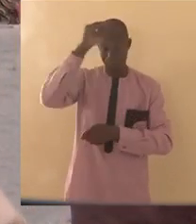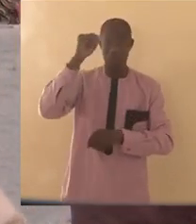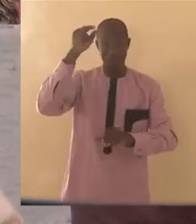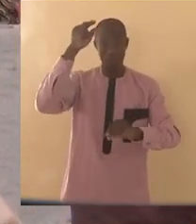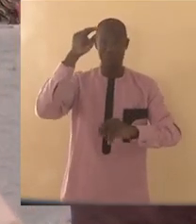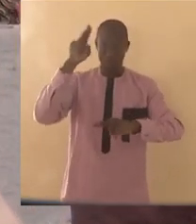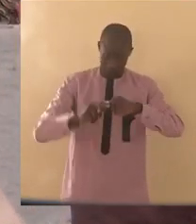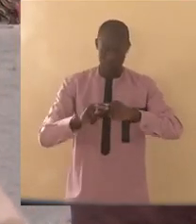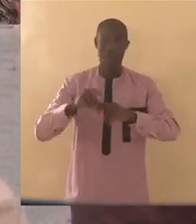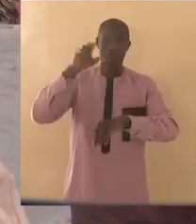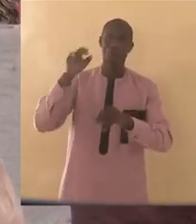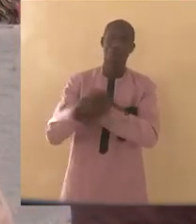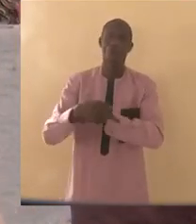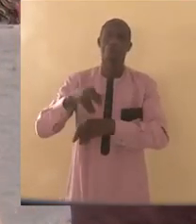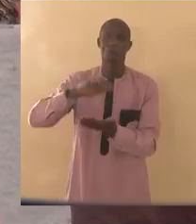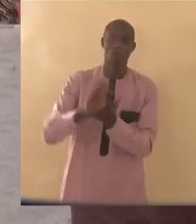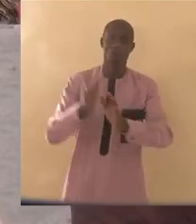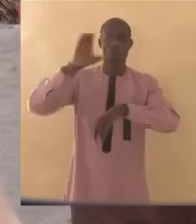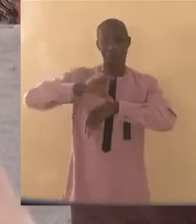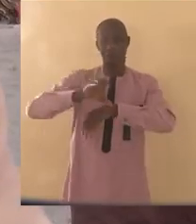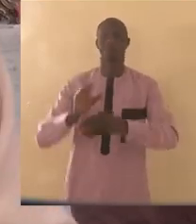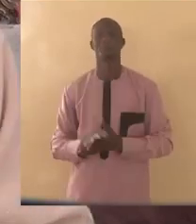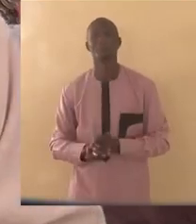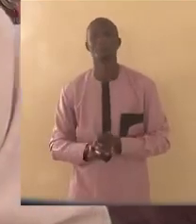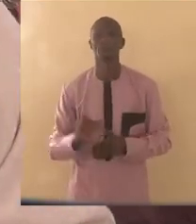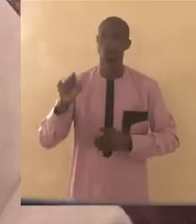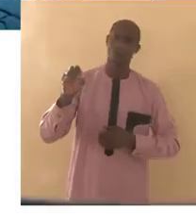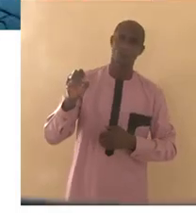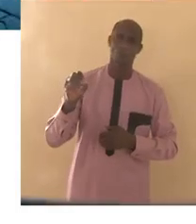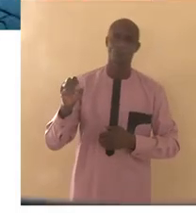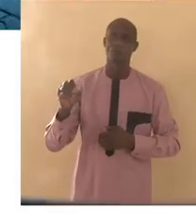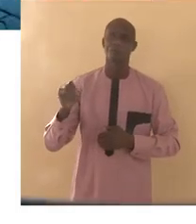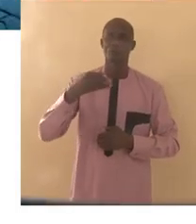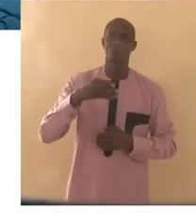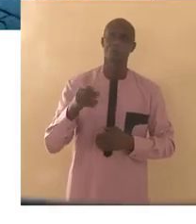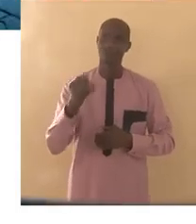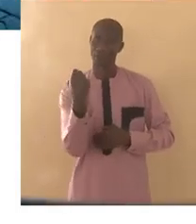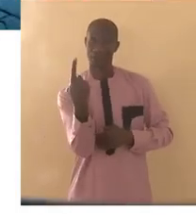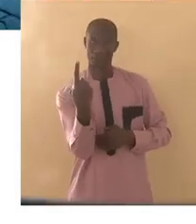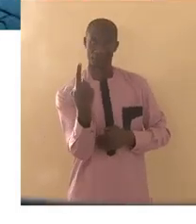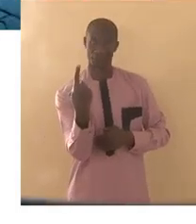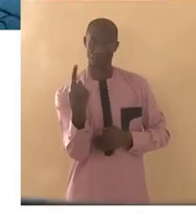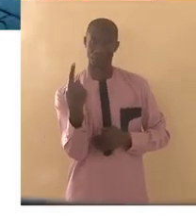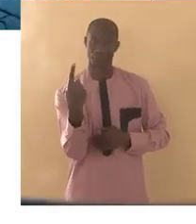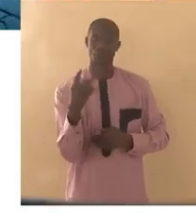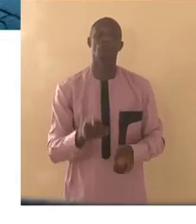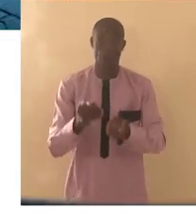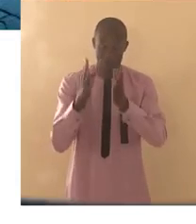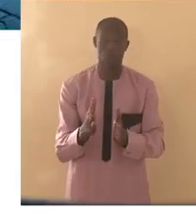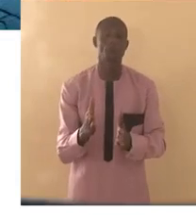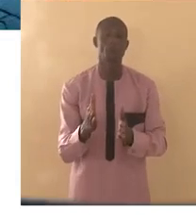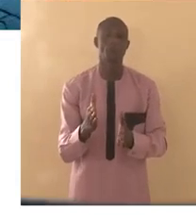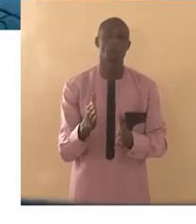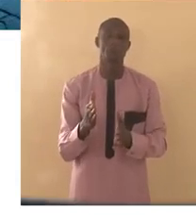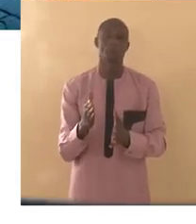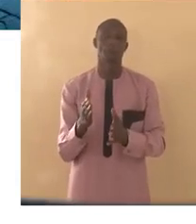become a church, the first church, actually. So, there were the 11 disciples. Who were they? The